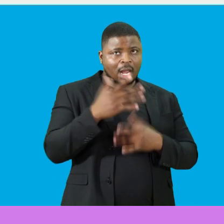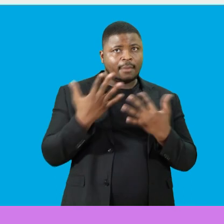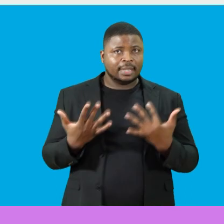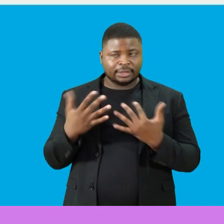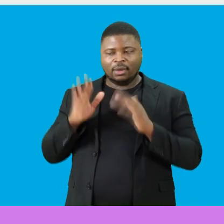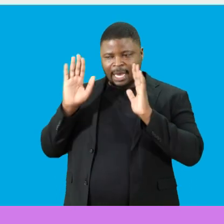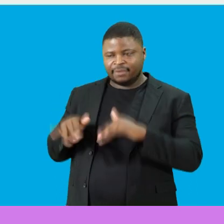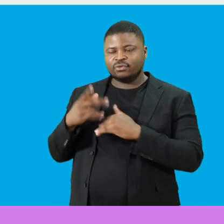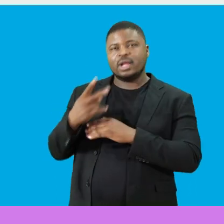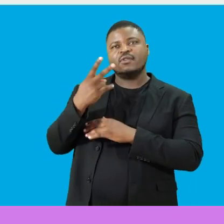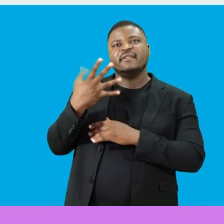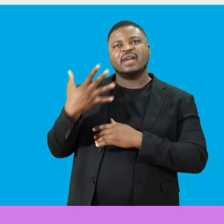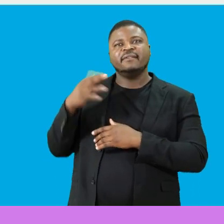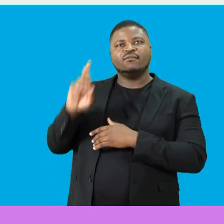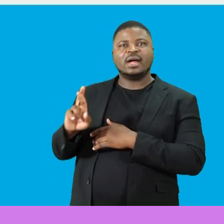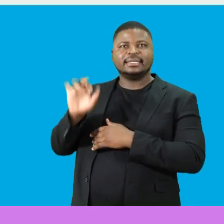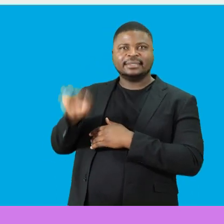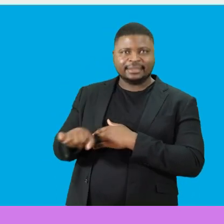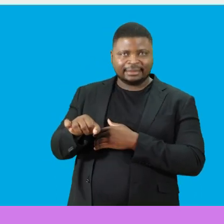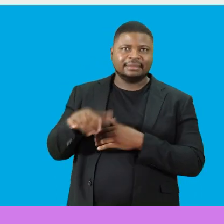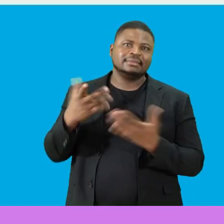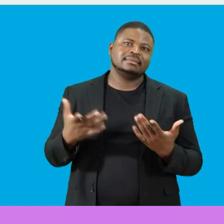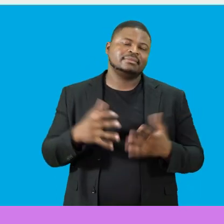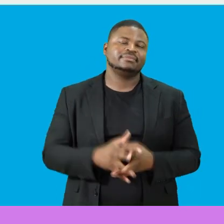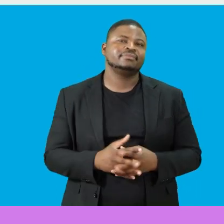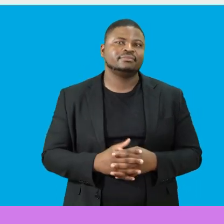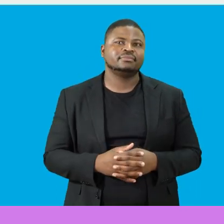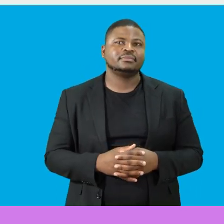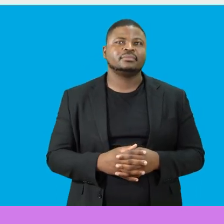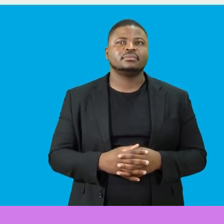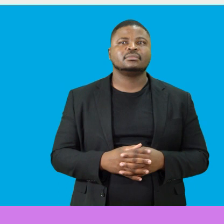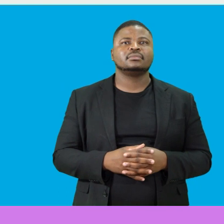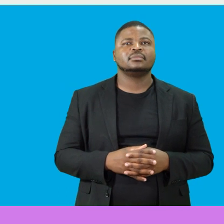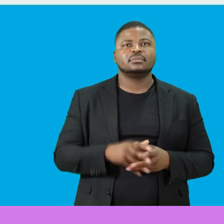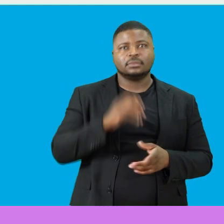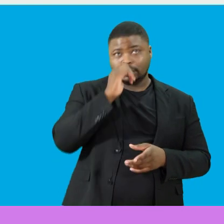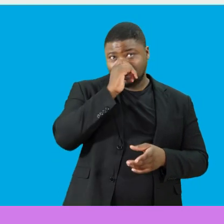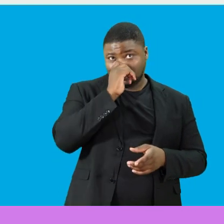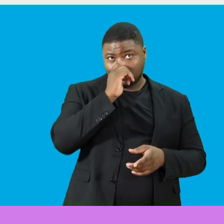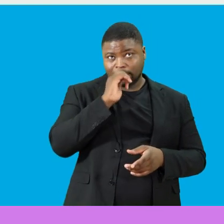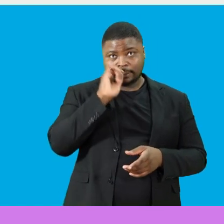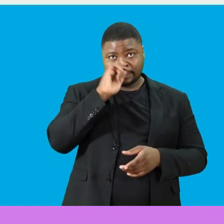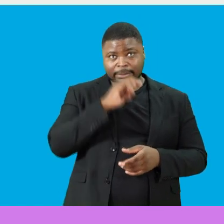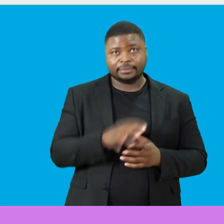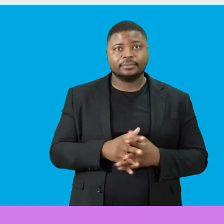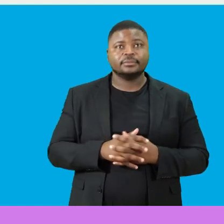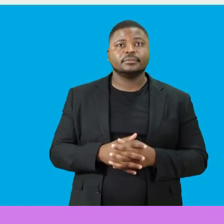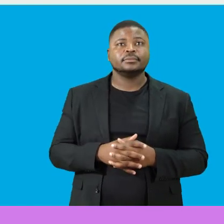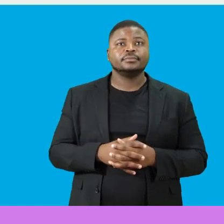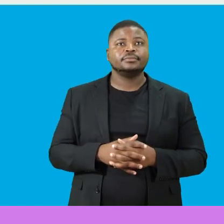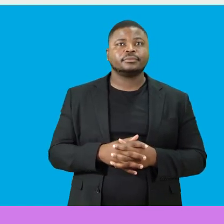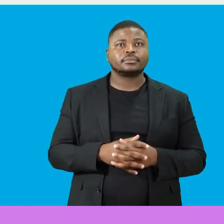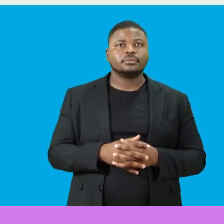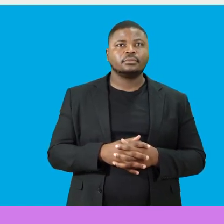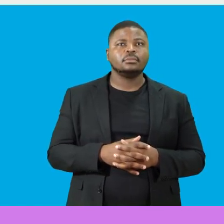us 1. So we are left with 25 and 1, then it gives us 25 Rand. We can erase this Rand,